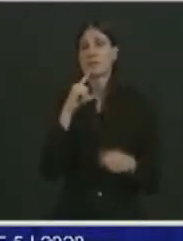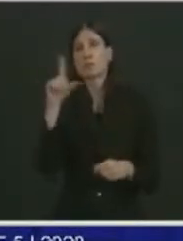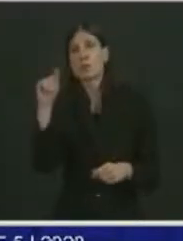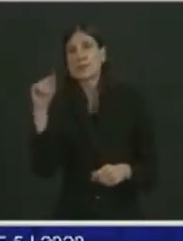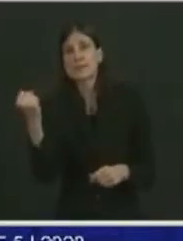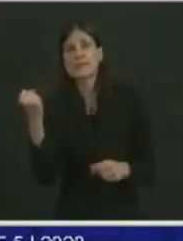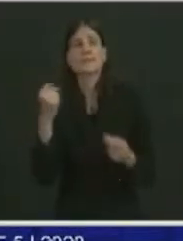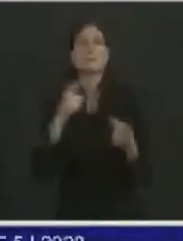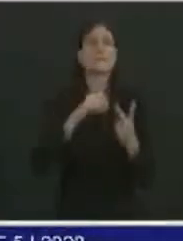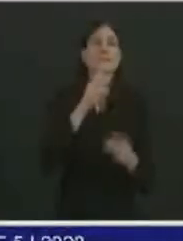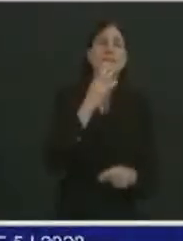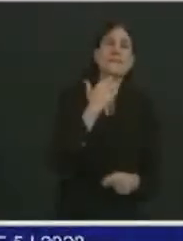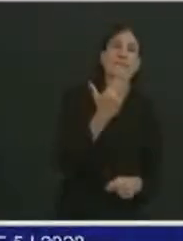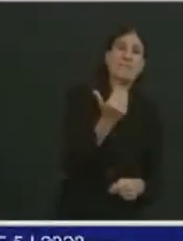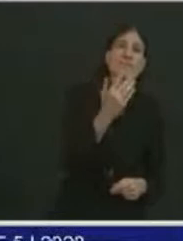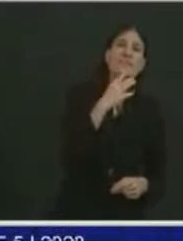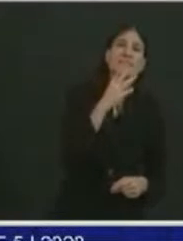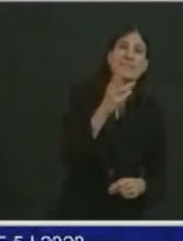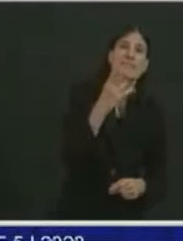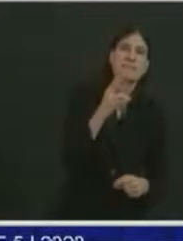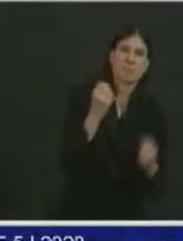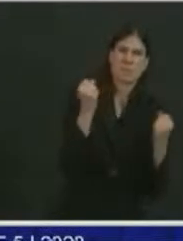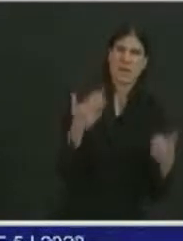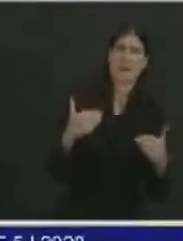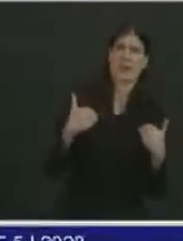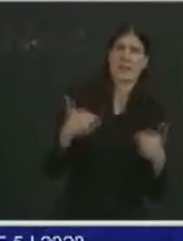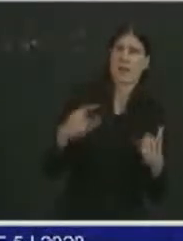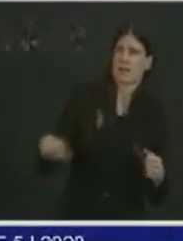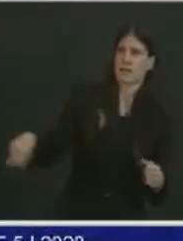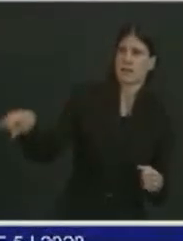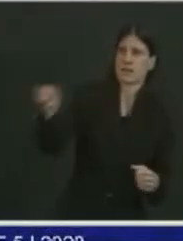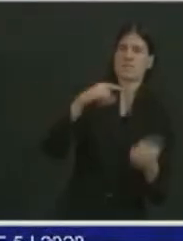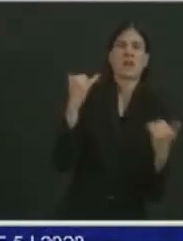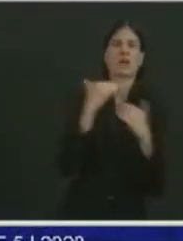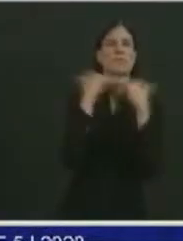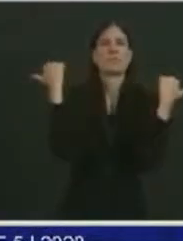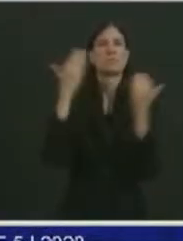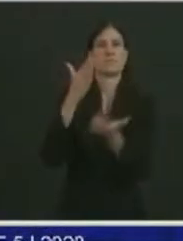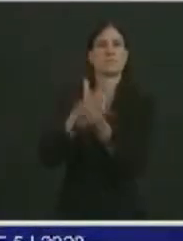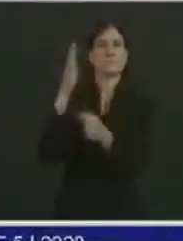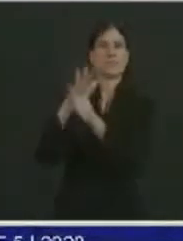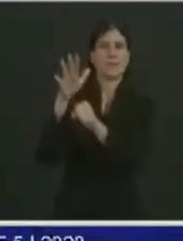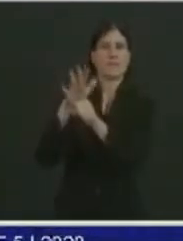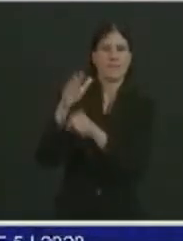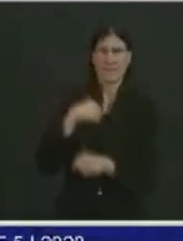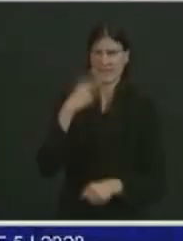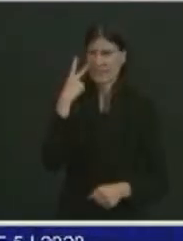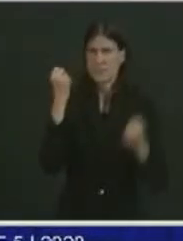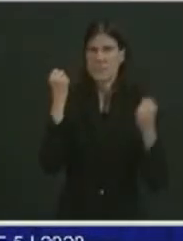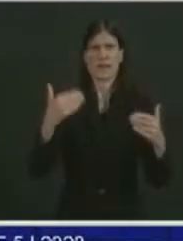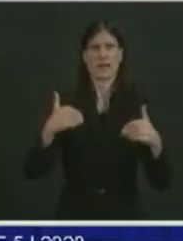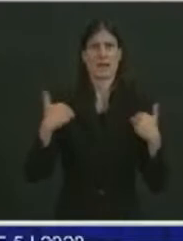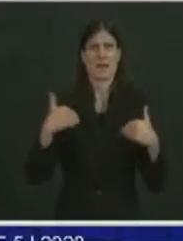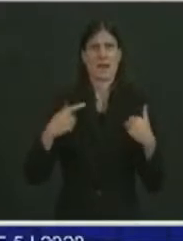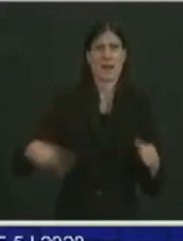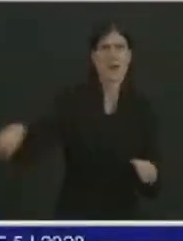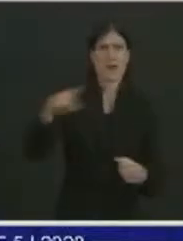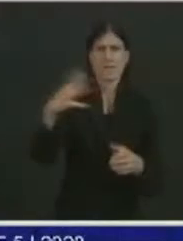20-somethings, younger people. And for me, it feels a little bit like what happened after the Parkland